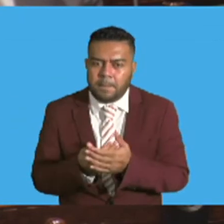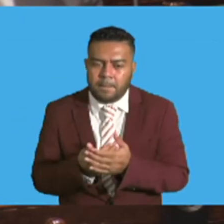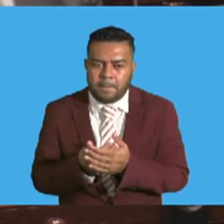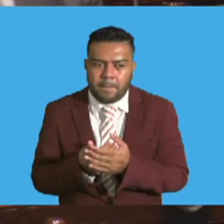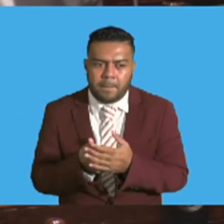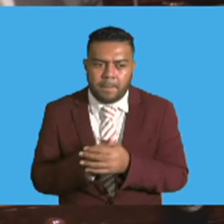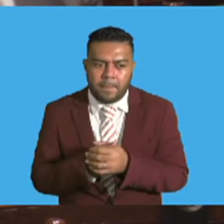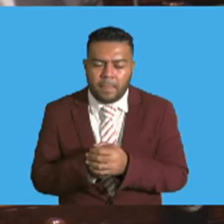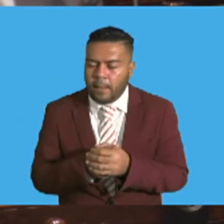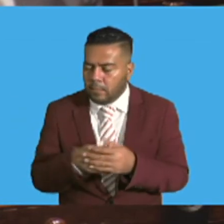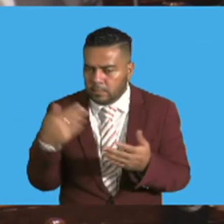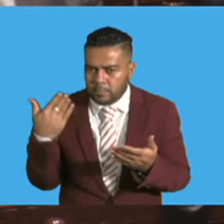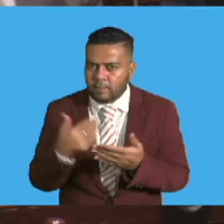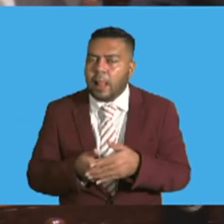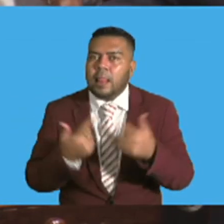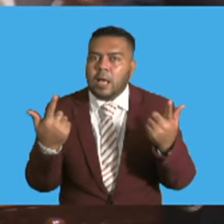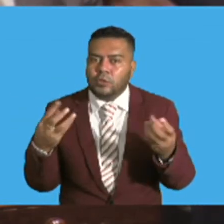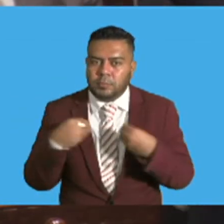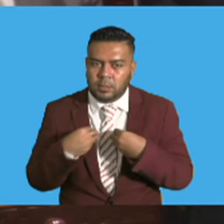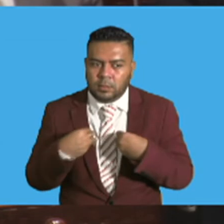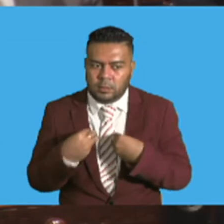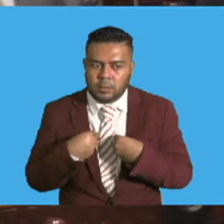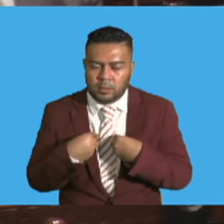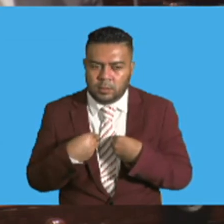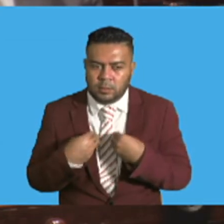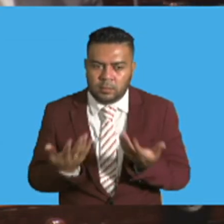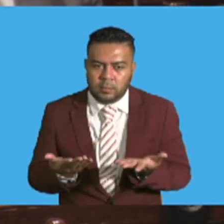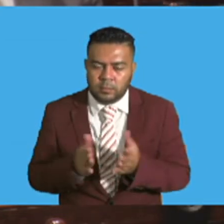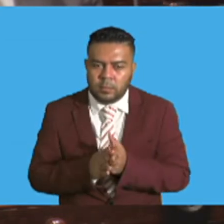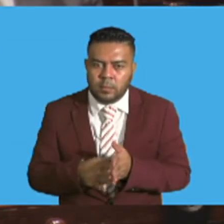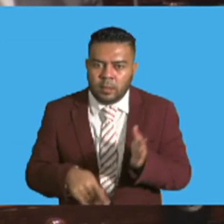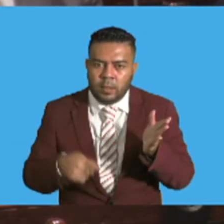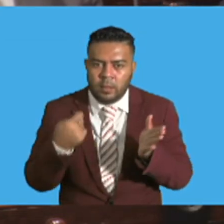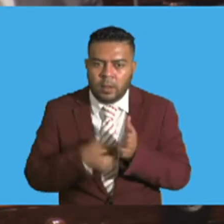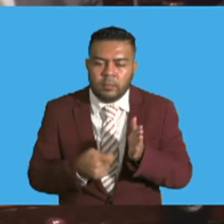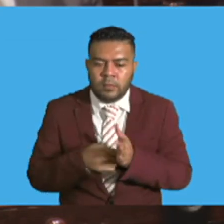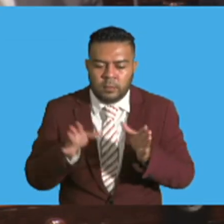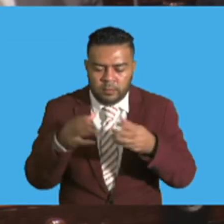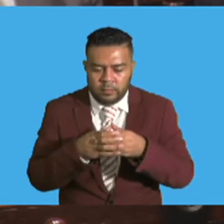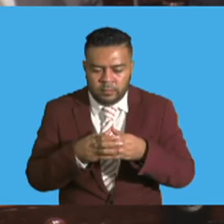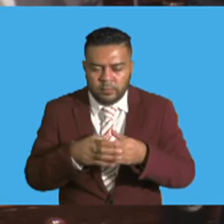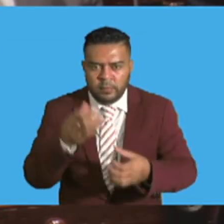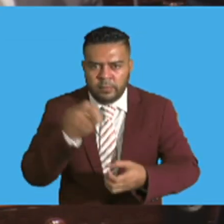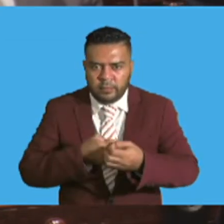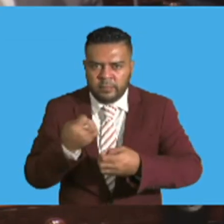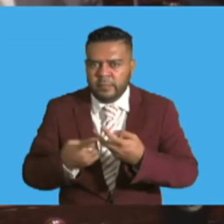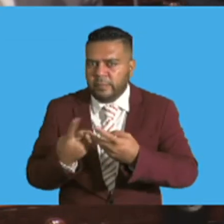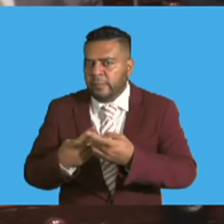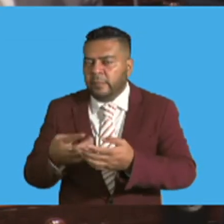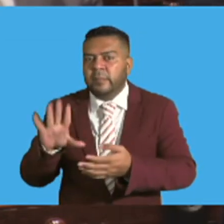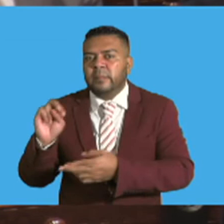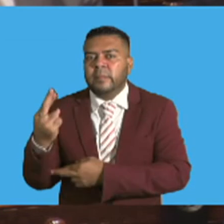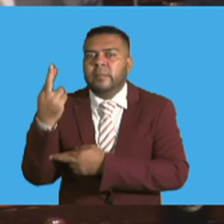sir. Of course, there are some large businesses like the Motibai Group, the Tapus Group. You've got the hardware people in there, but they also